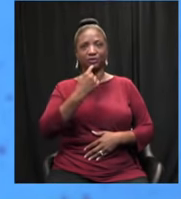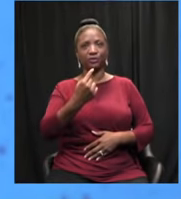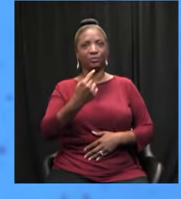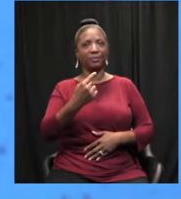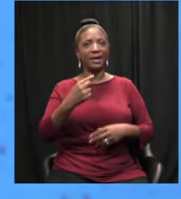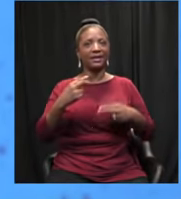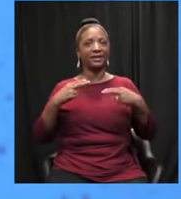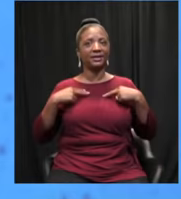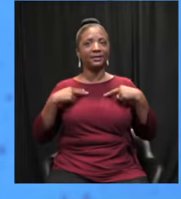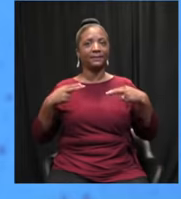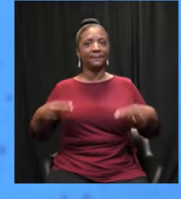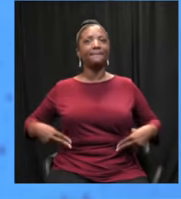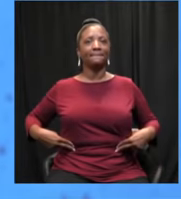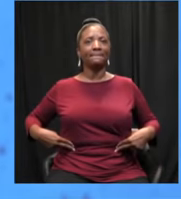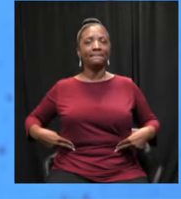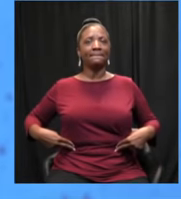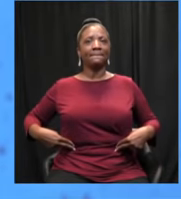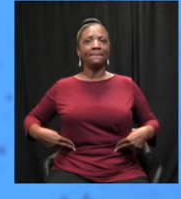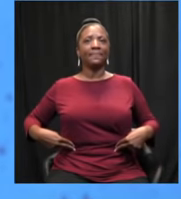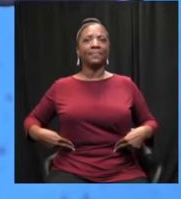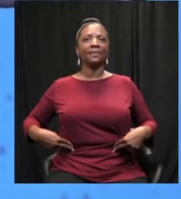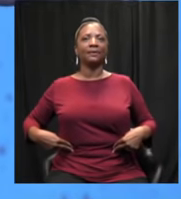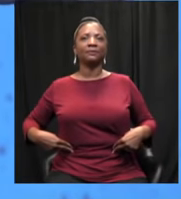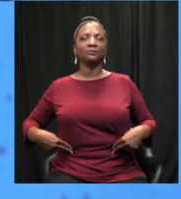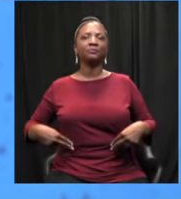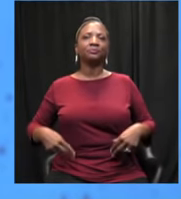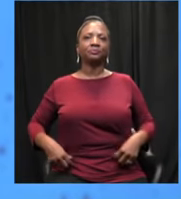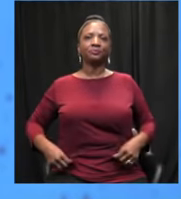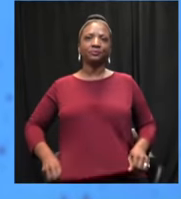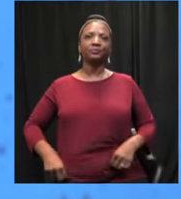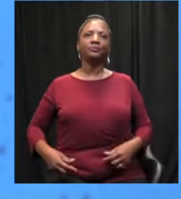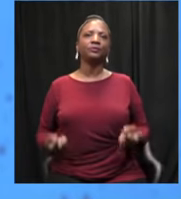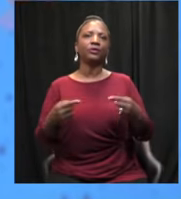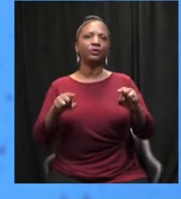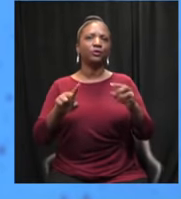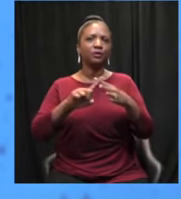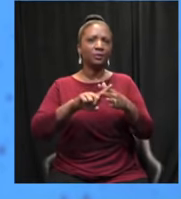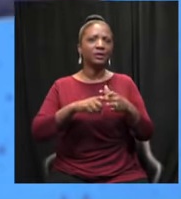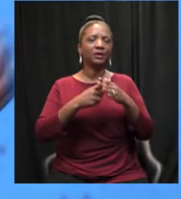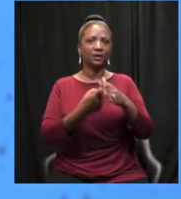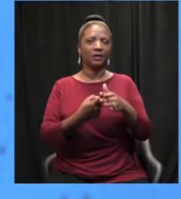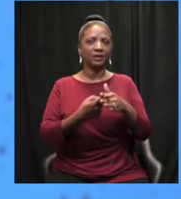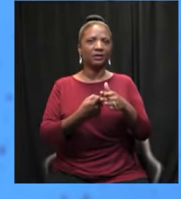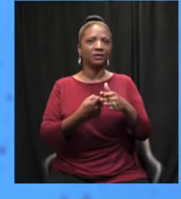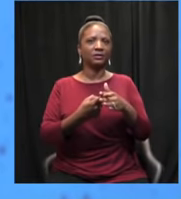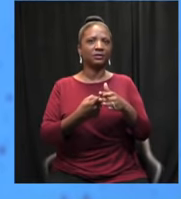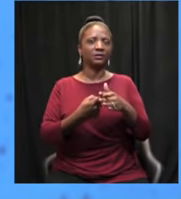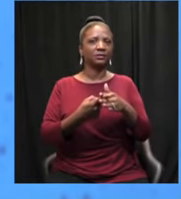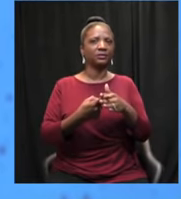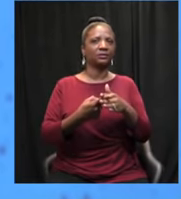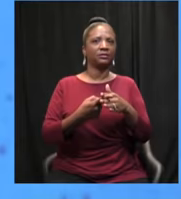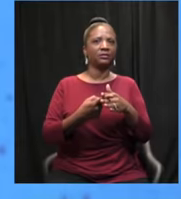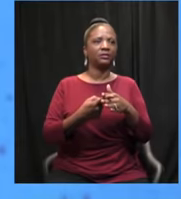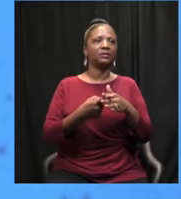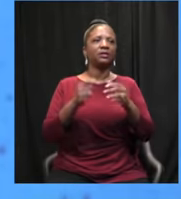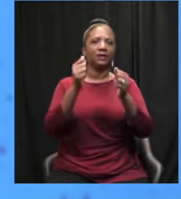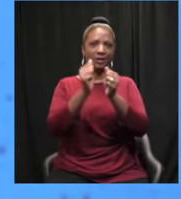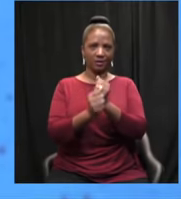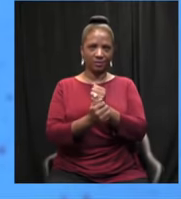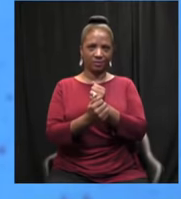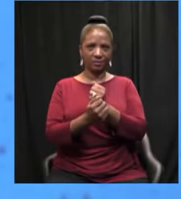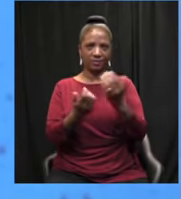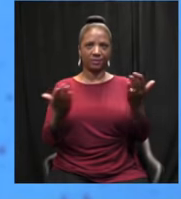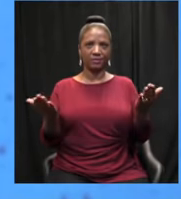This Jesus that was in the beginning, that created all things, that sustained all things. This